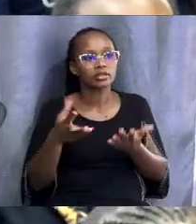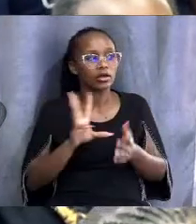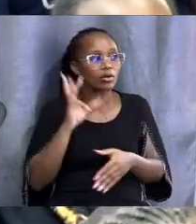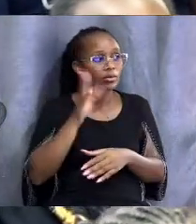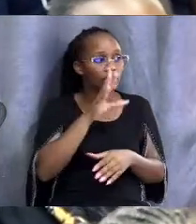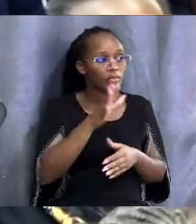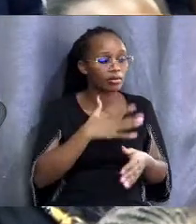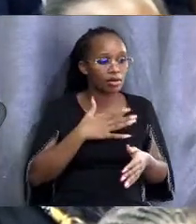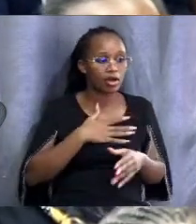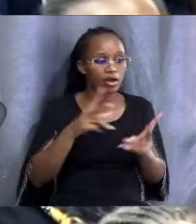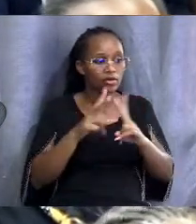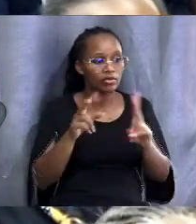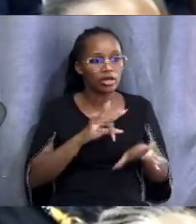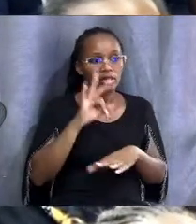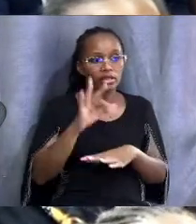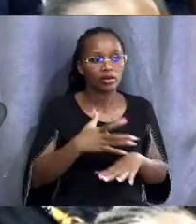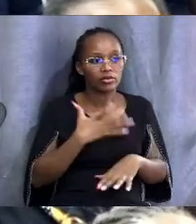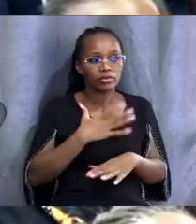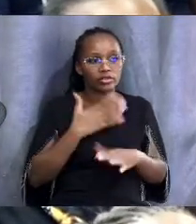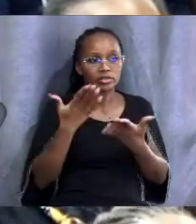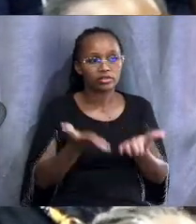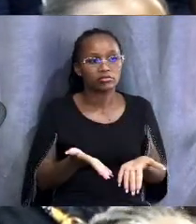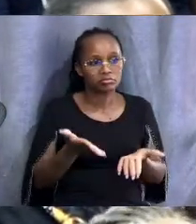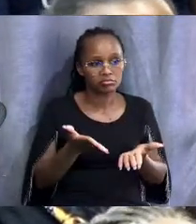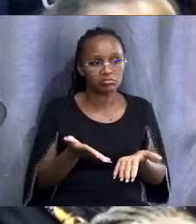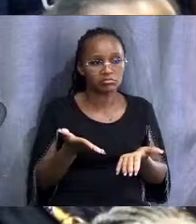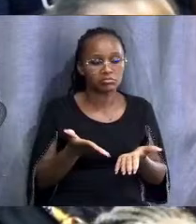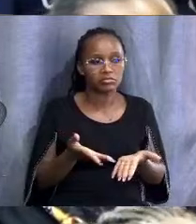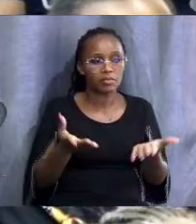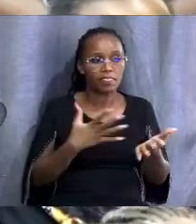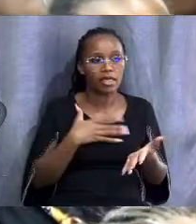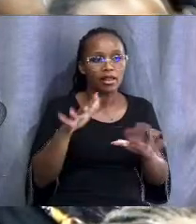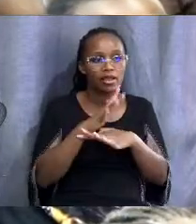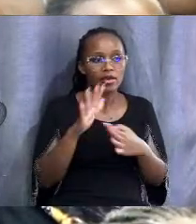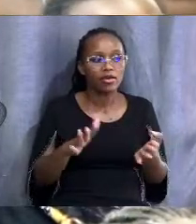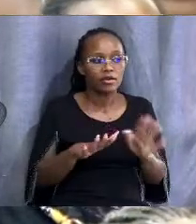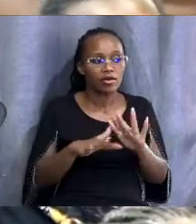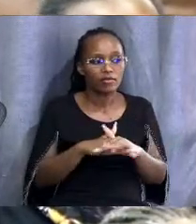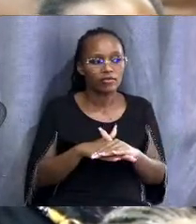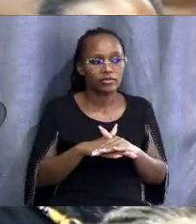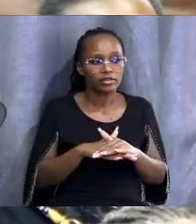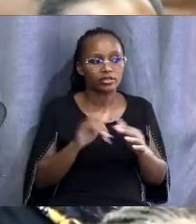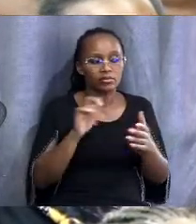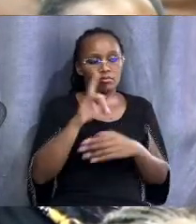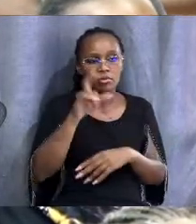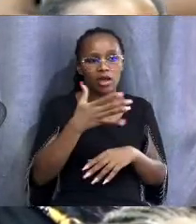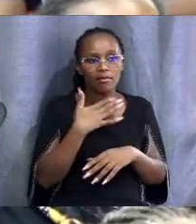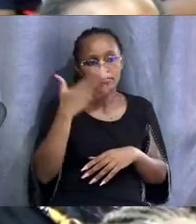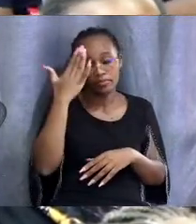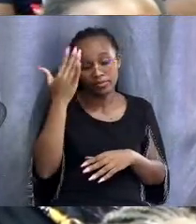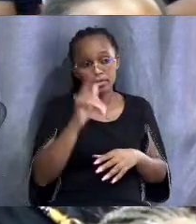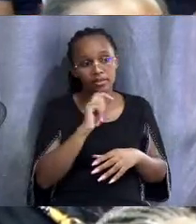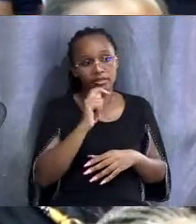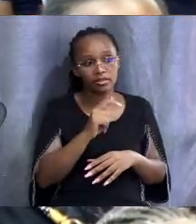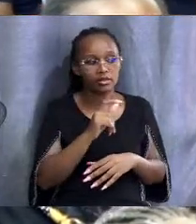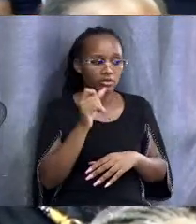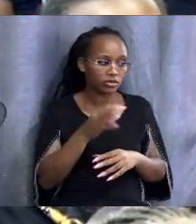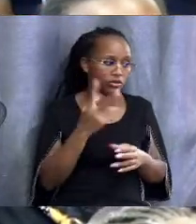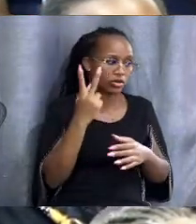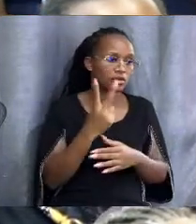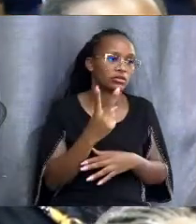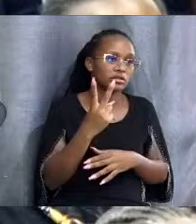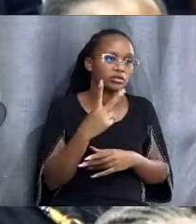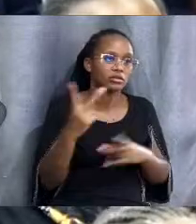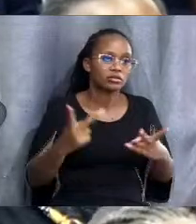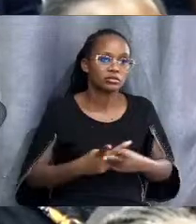be my very third visit to you. And every matter must be established by the testimony of two or three